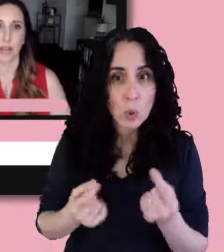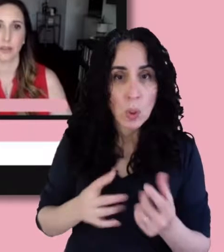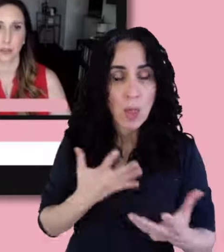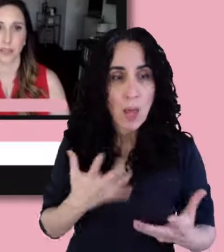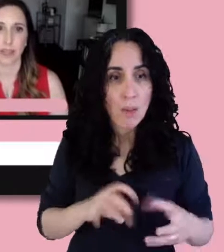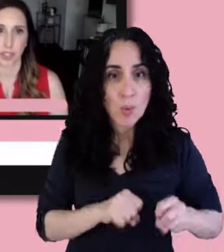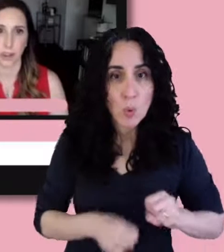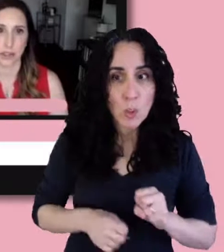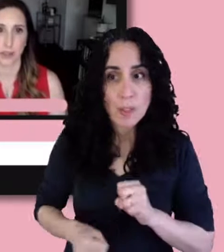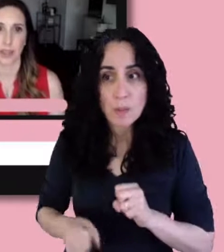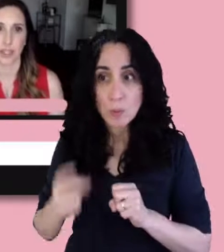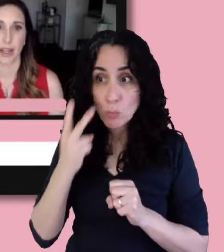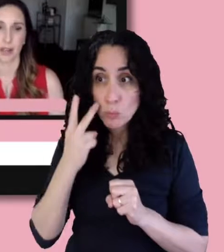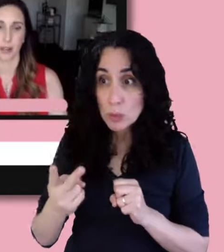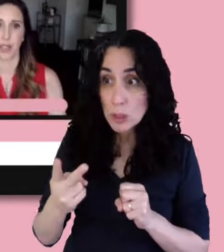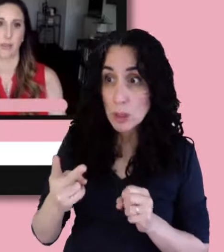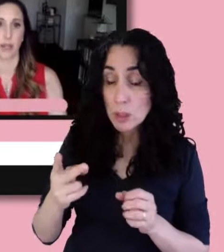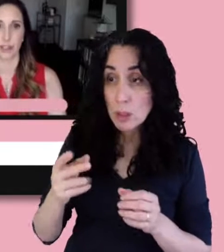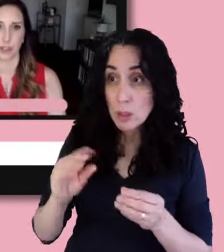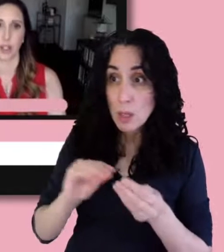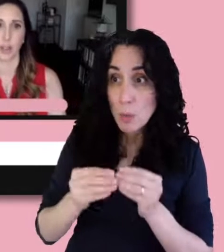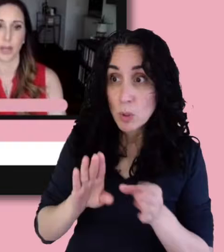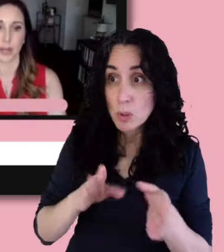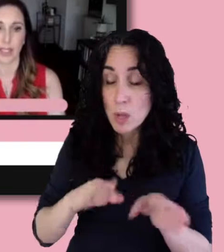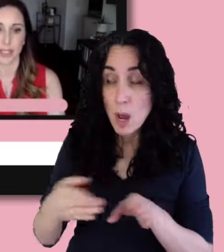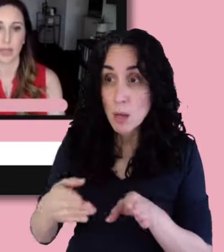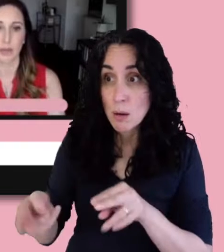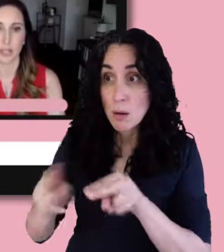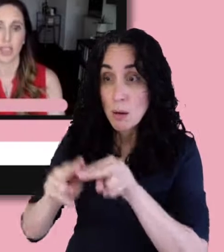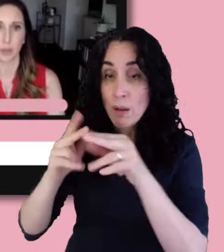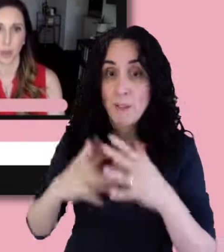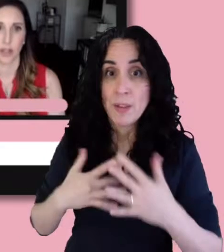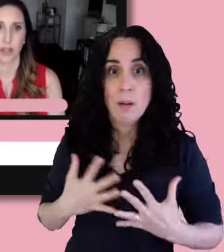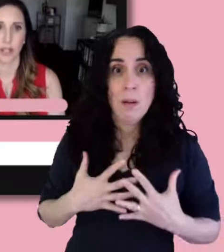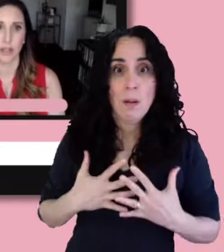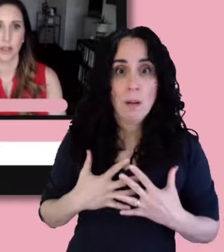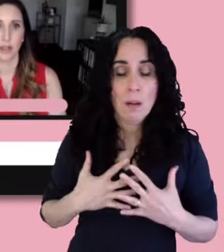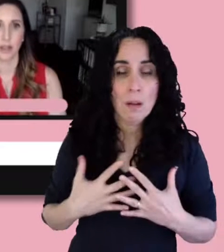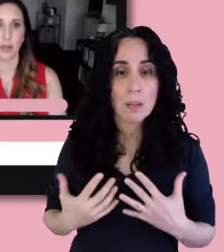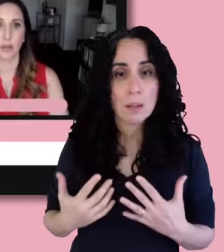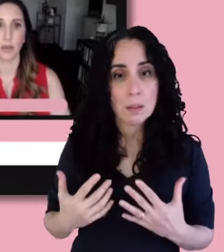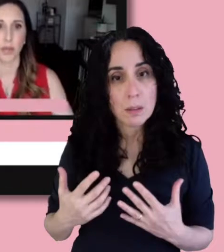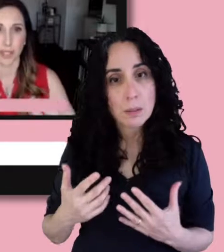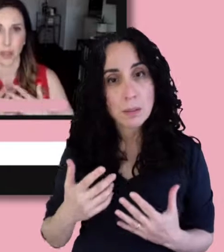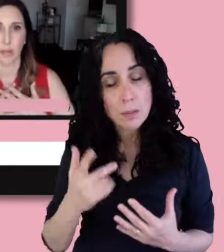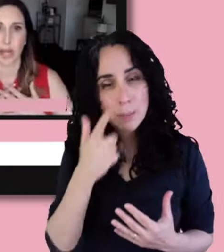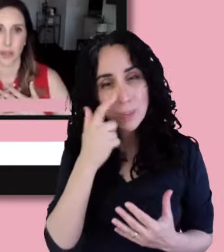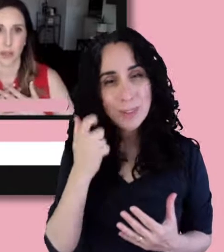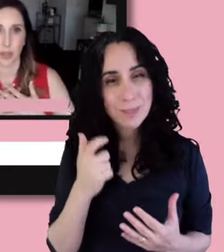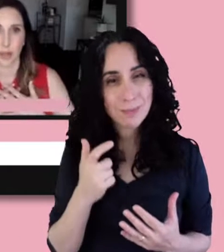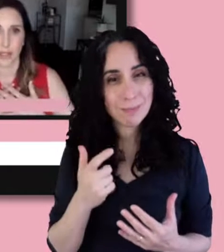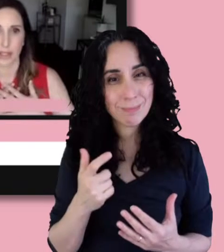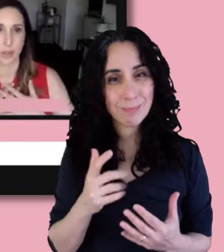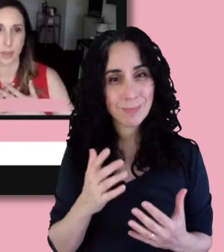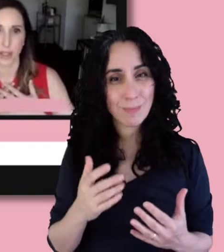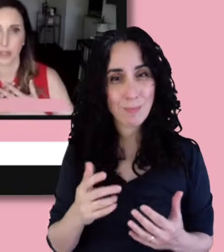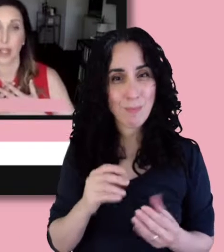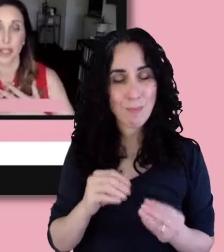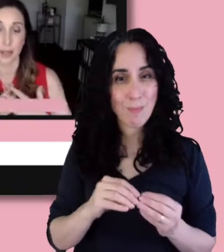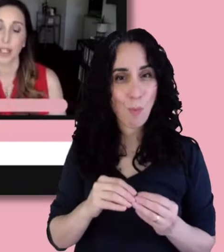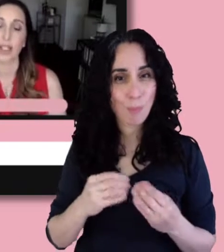a lot of grieving, which is something I also kind of wanted to talk about, it is really important that we bring it all back to our bodies as